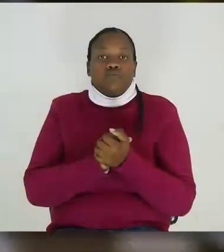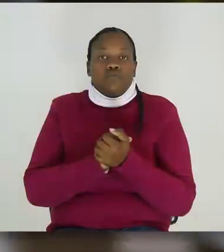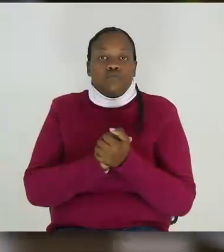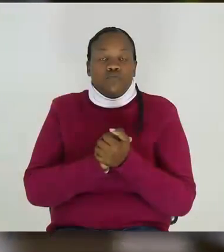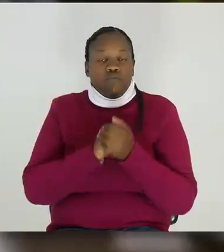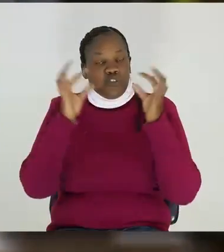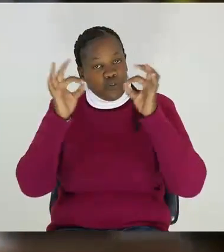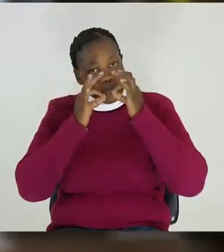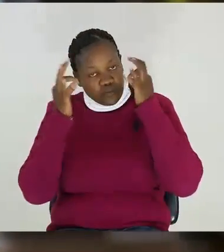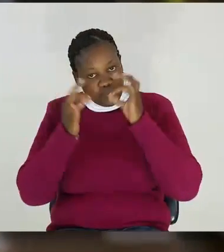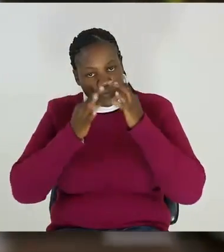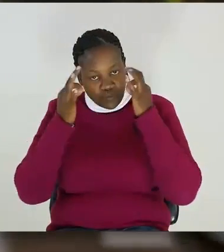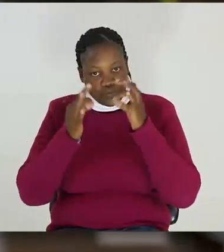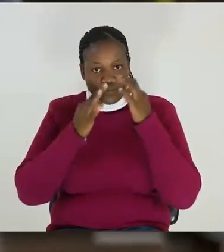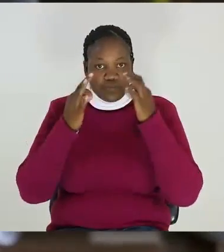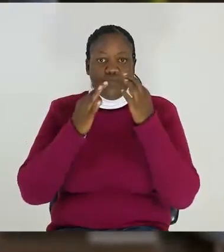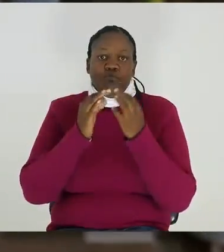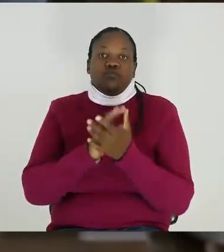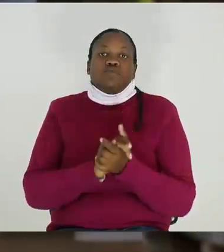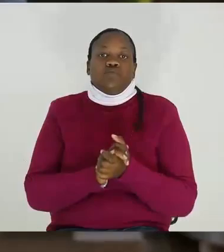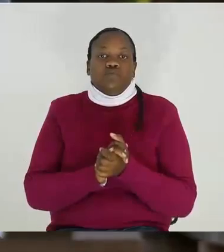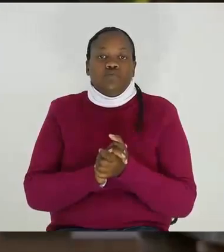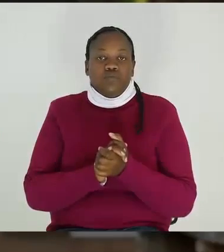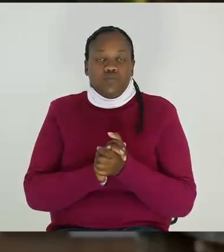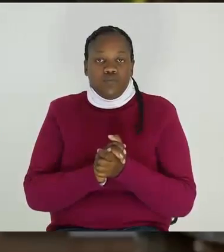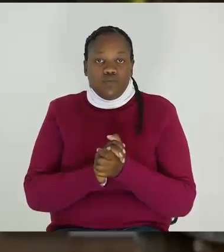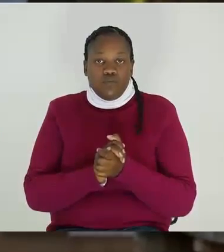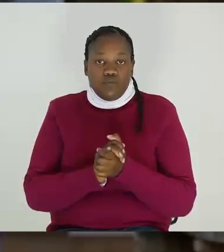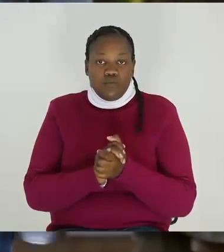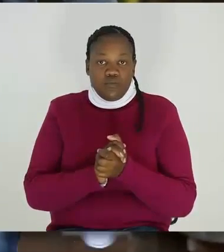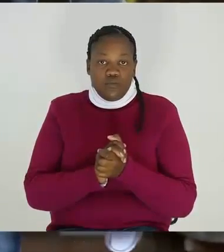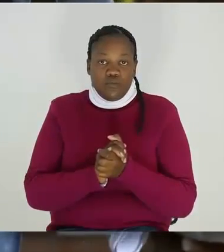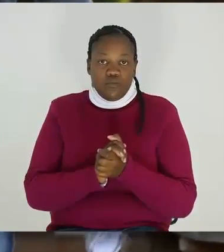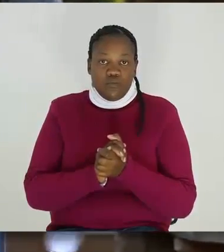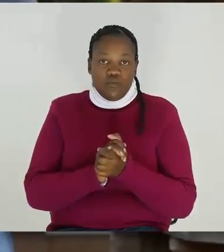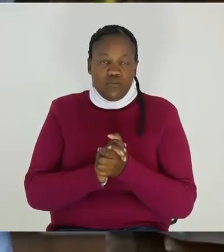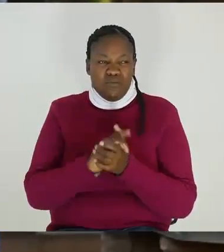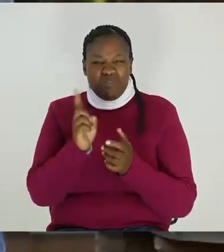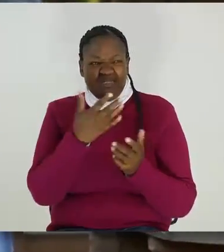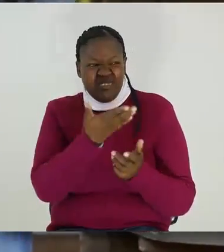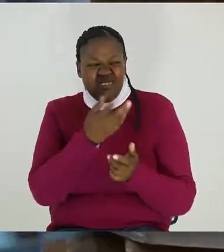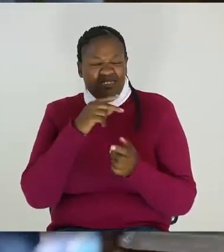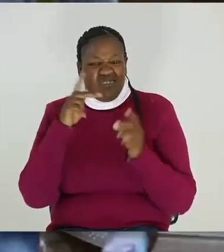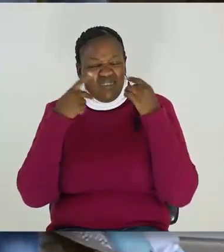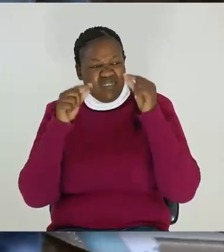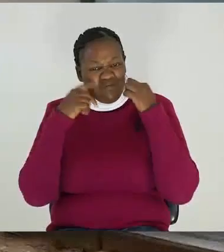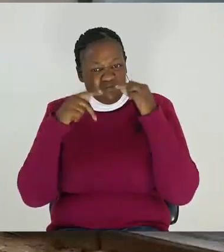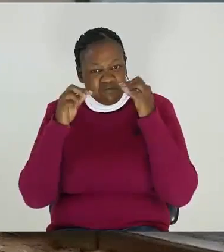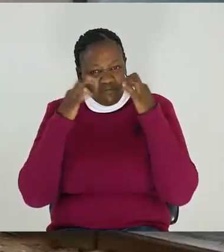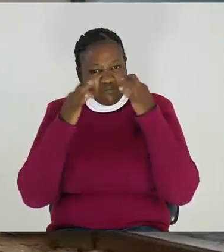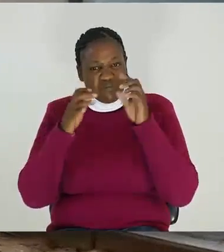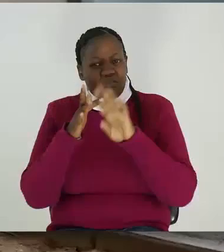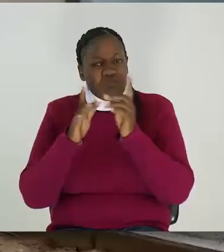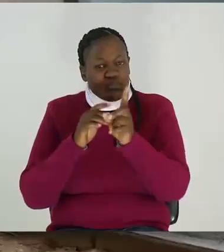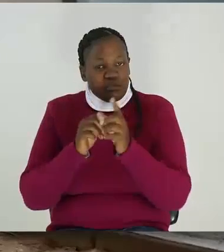I'm a sensation, that's my declaration. With no hesitation, it's my reputation. And what is that all about? My